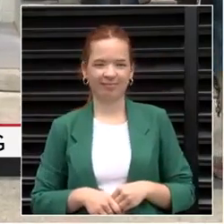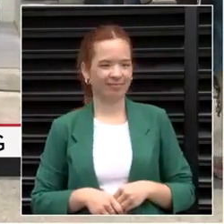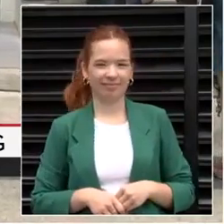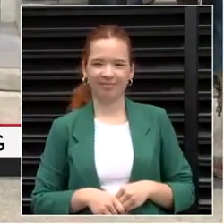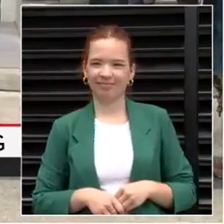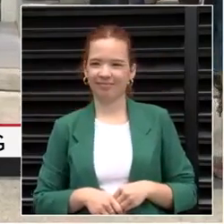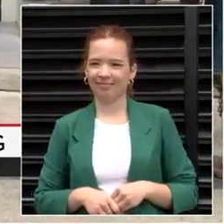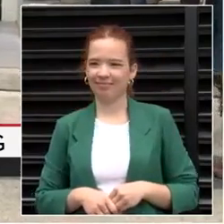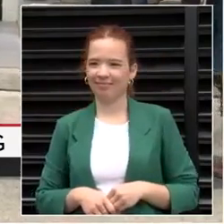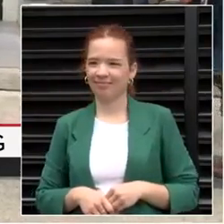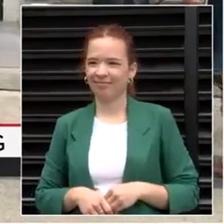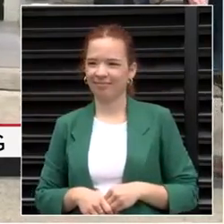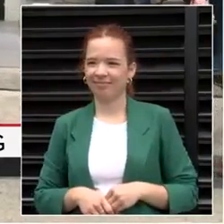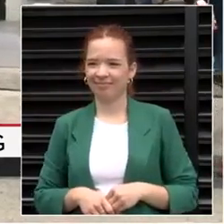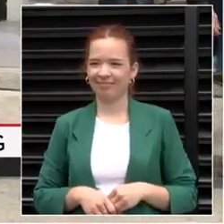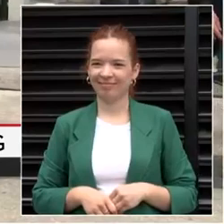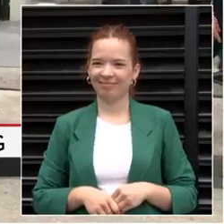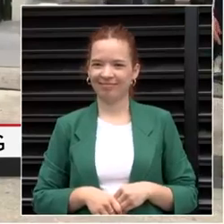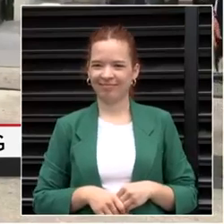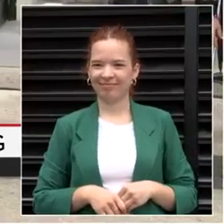There you go. Sure, I got that.